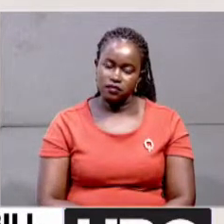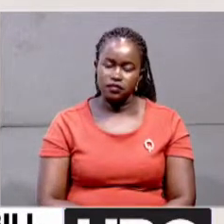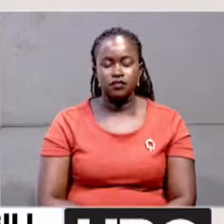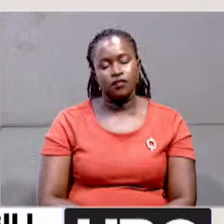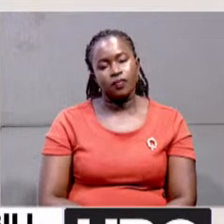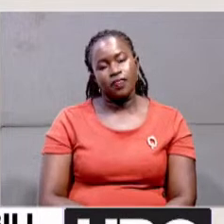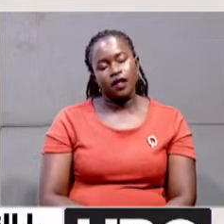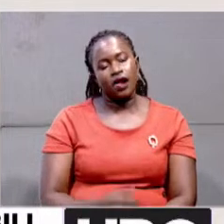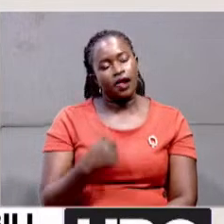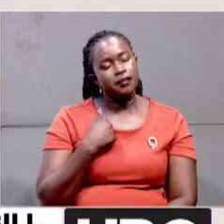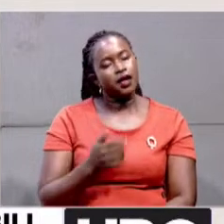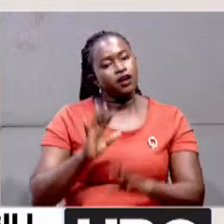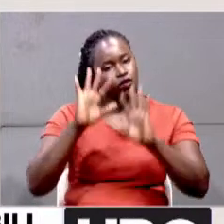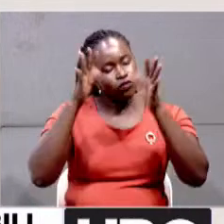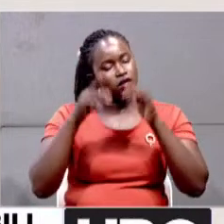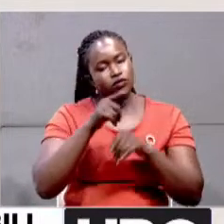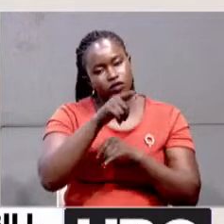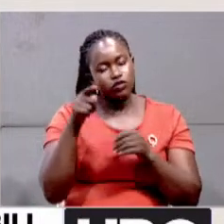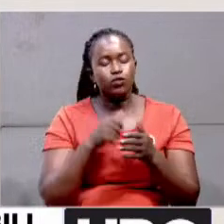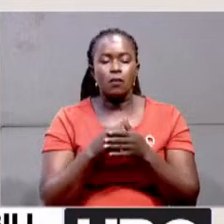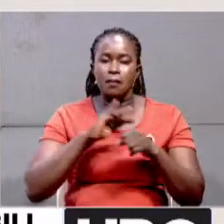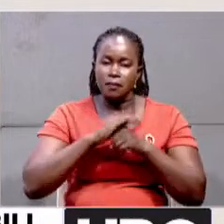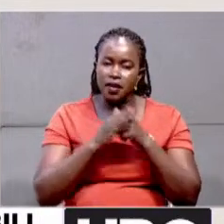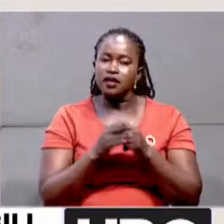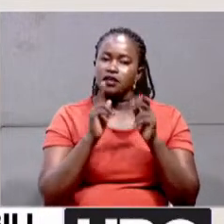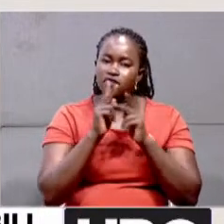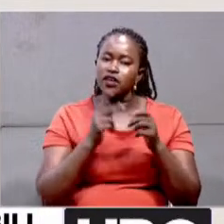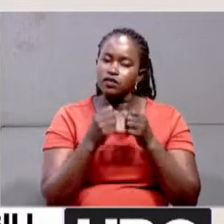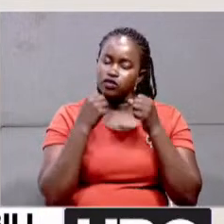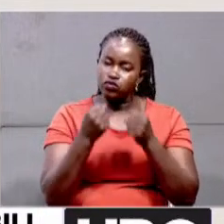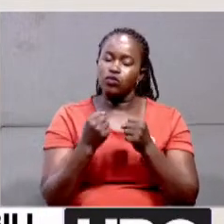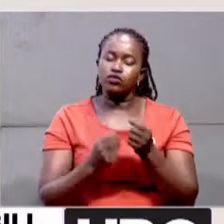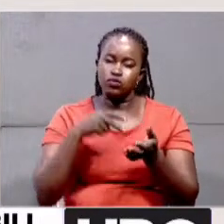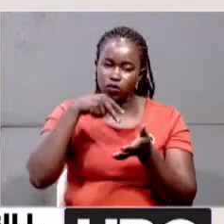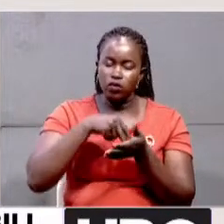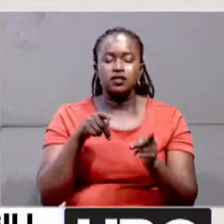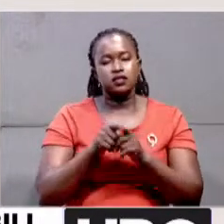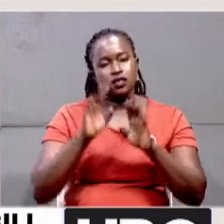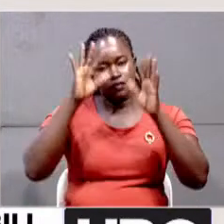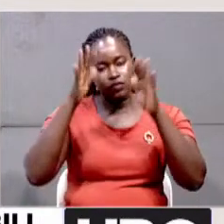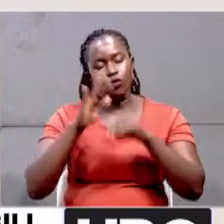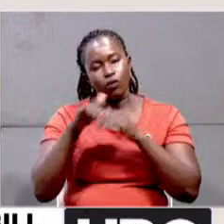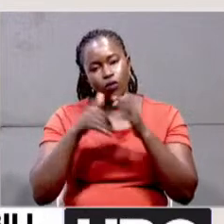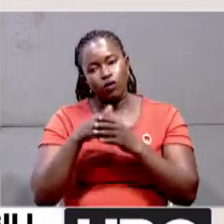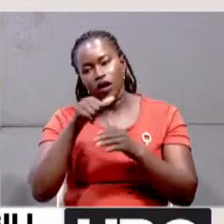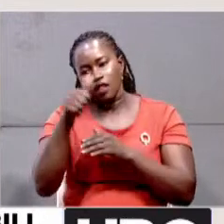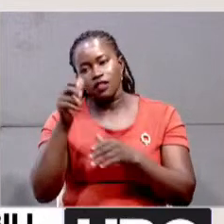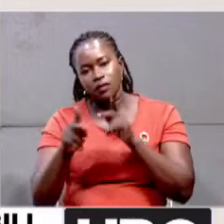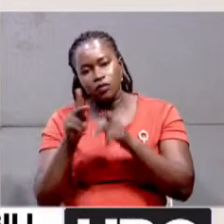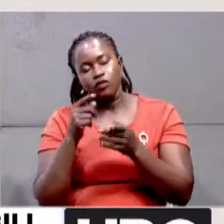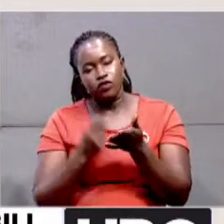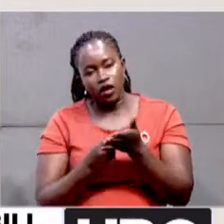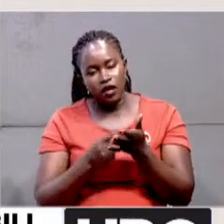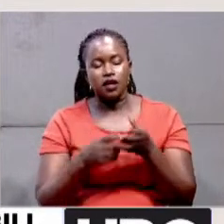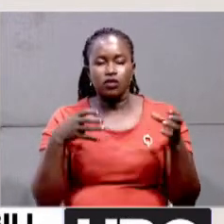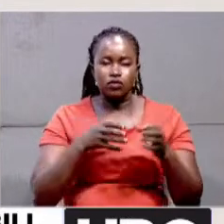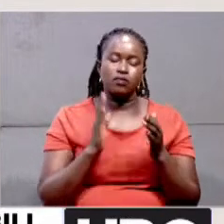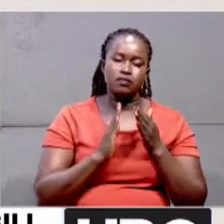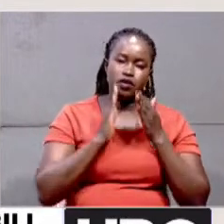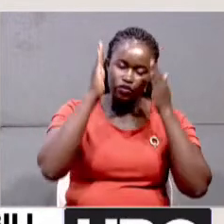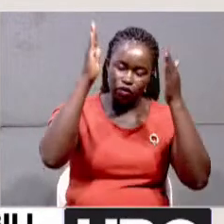I congratulate you for making this very strong stand. And I congratulate all the other Ugandans, the bishops,